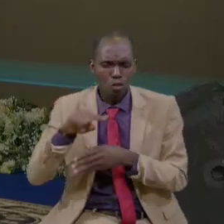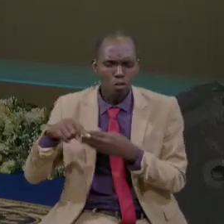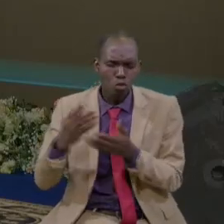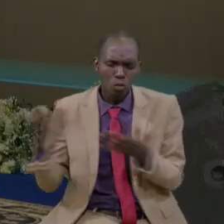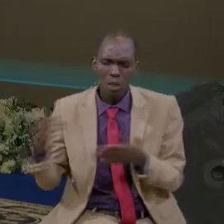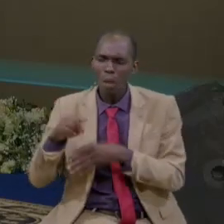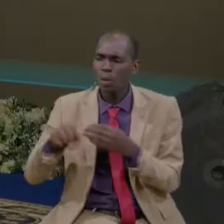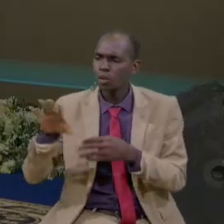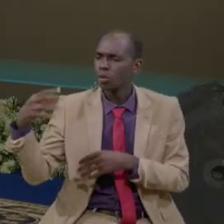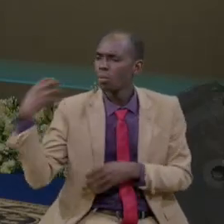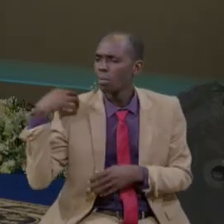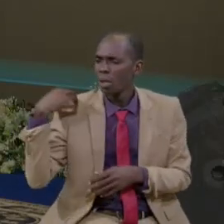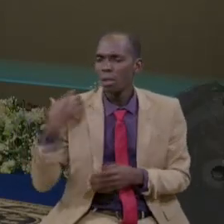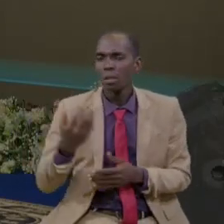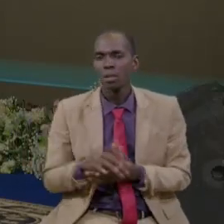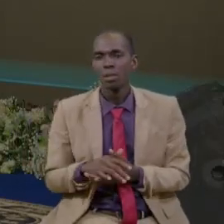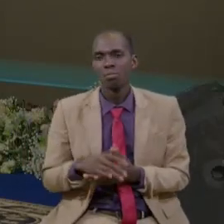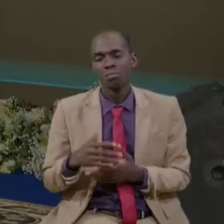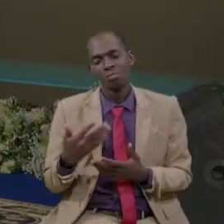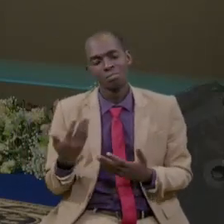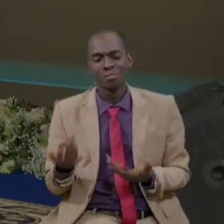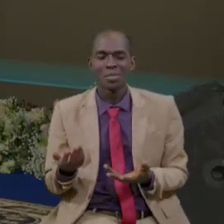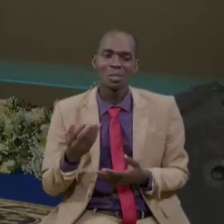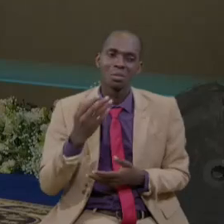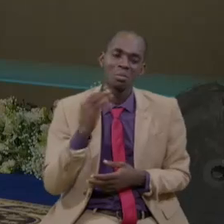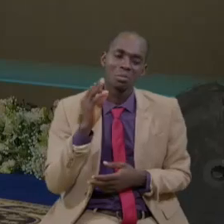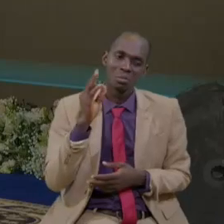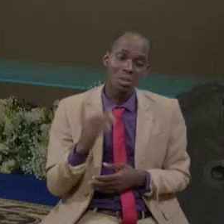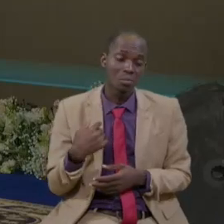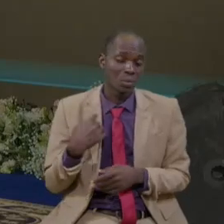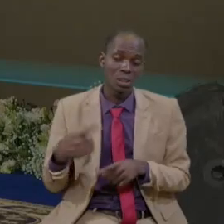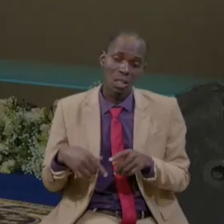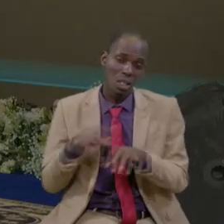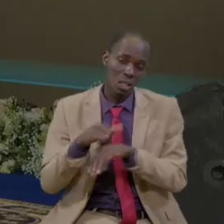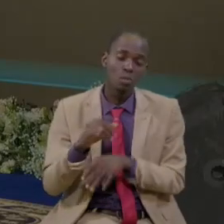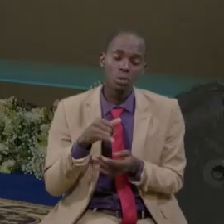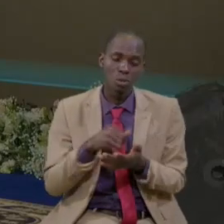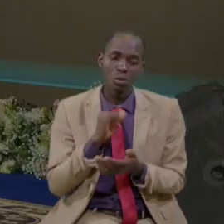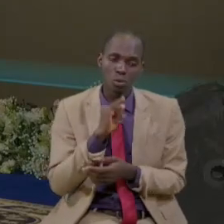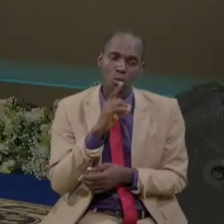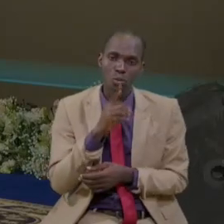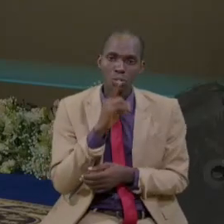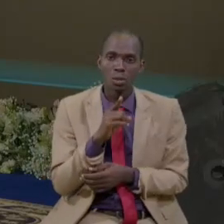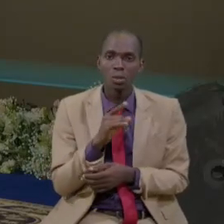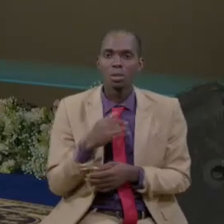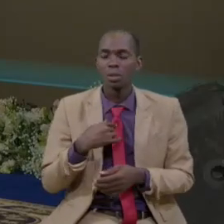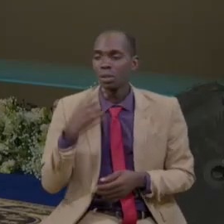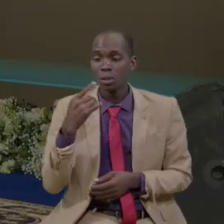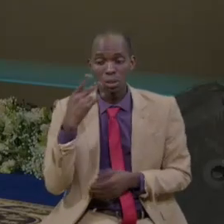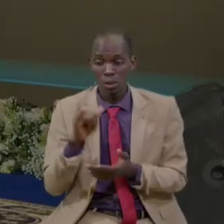He said, Pastor, I won't tell you a lie, that is true. I said, carry this IBM machine, carry it back to